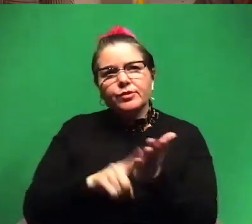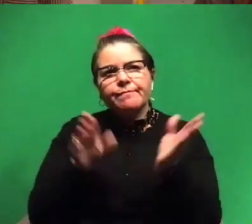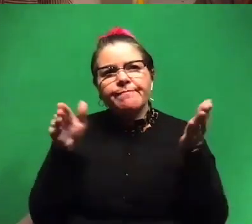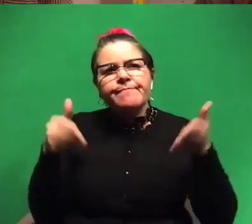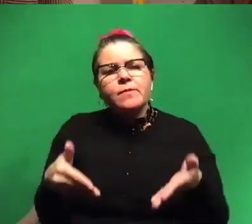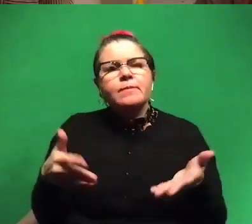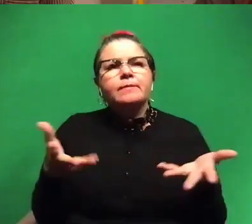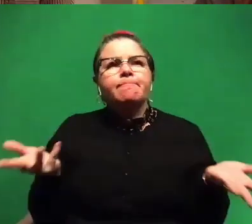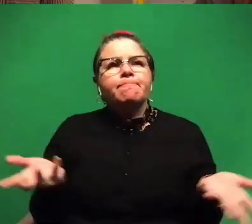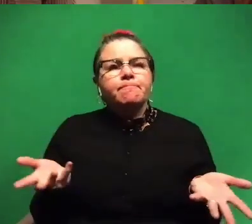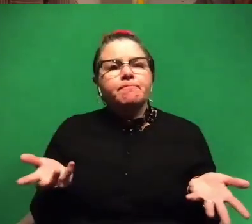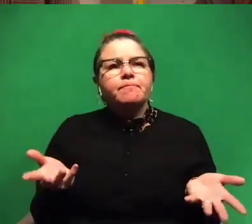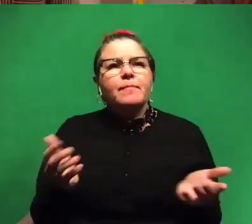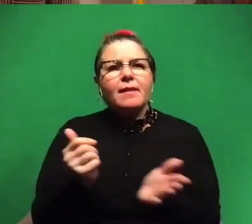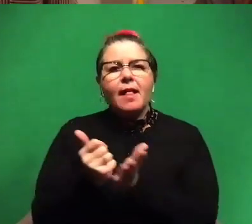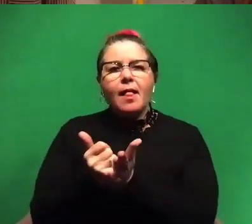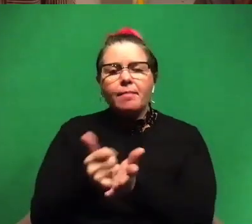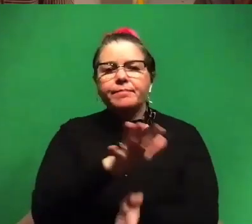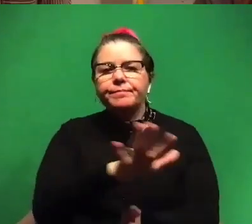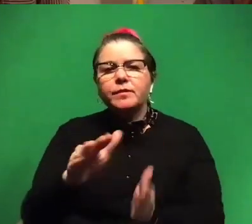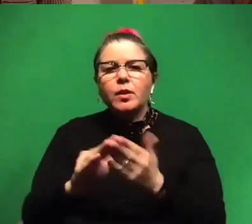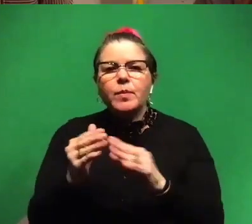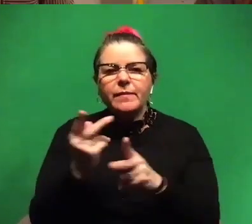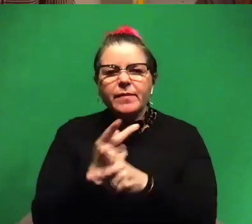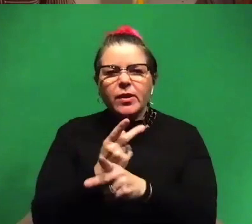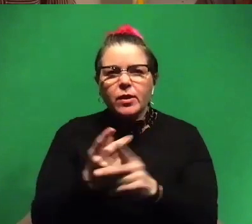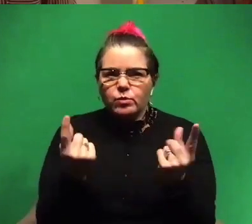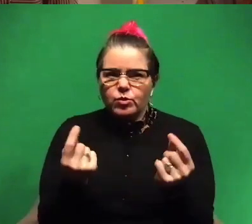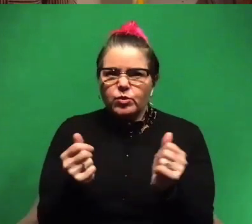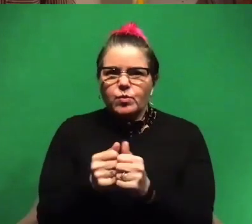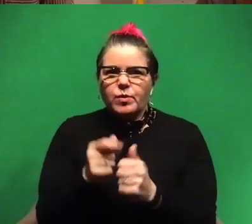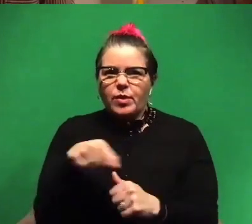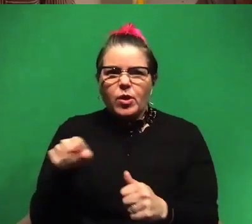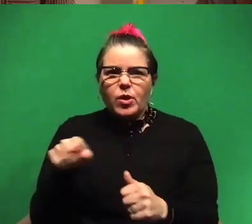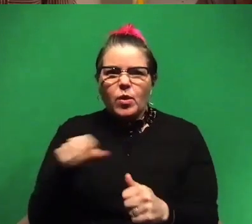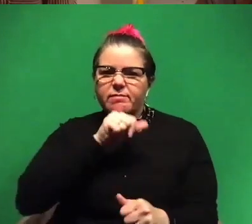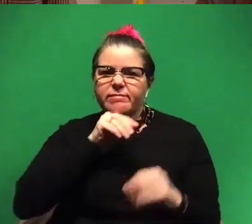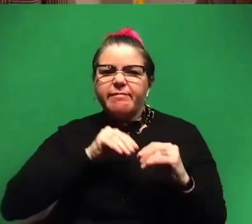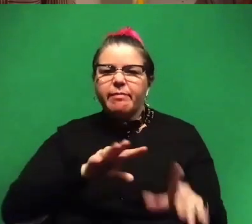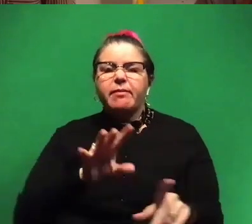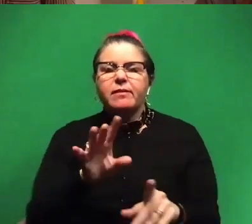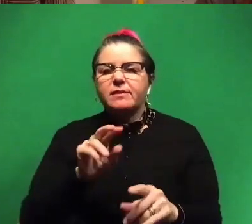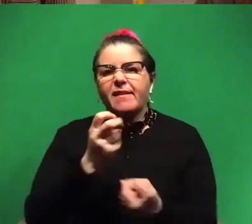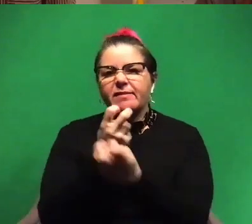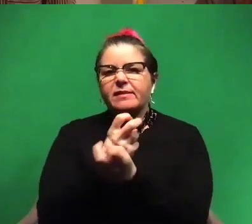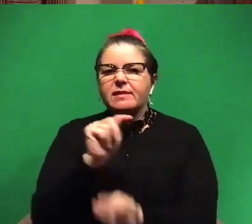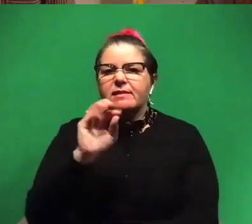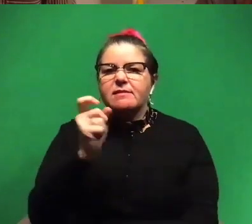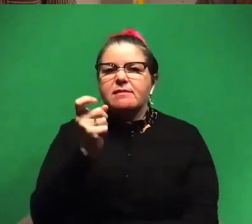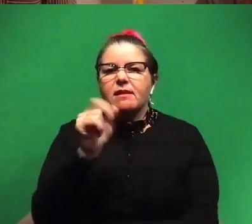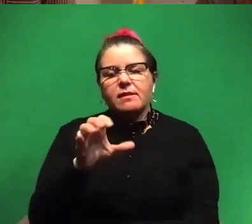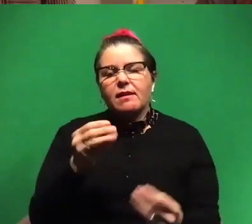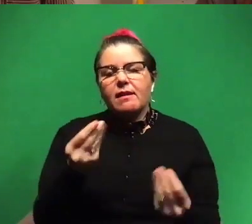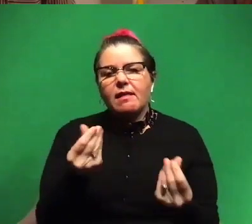focuses on helping communities figure out what they want to do with those contaminated landscapes or toxic landscapes. So a lot of them